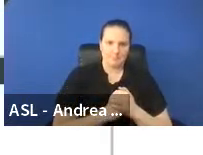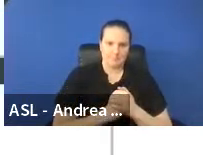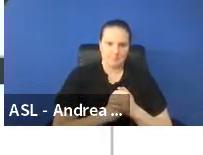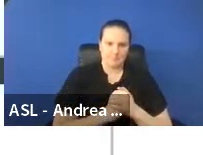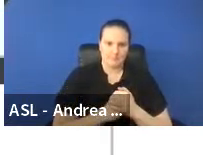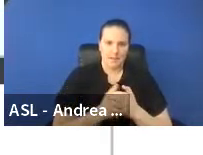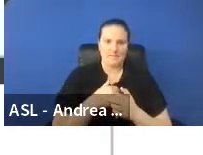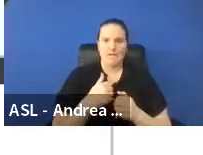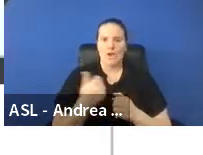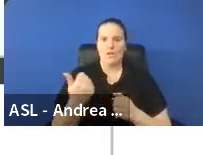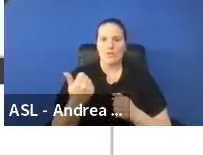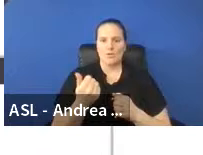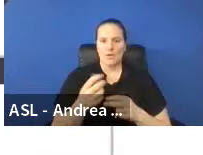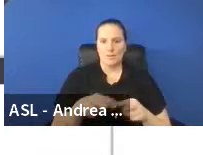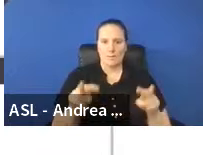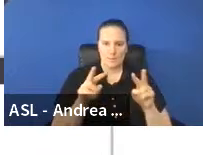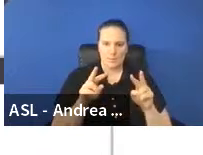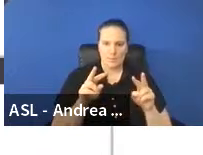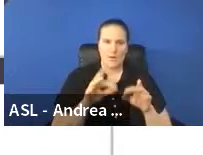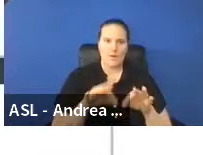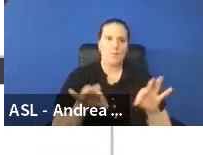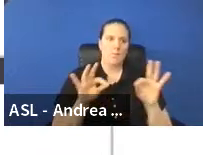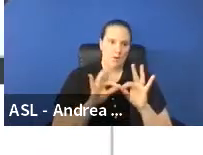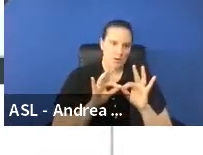other important issues that are